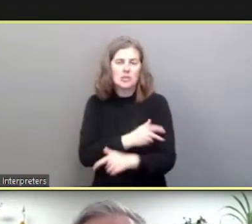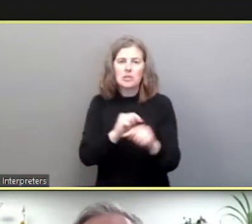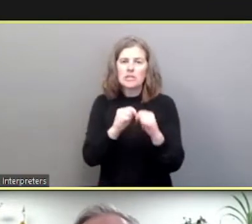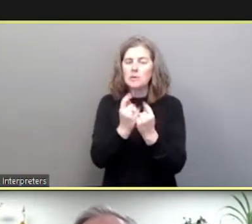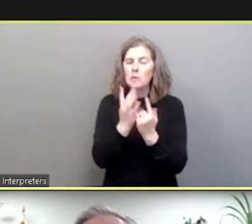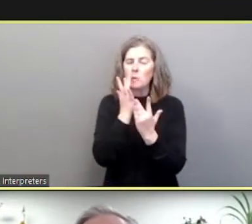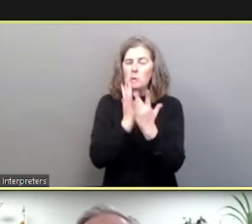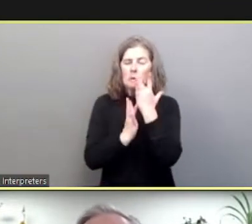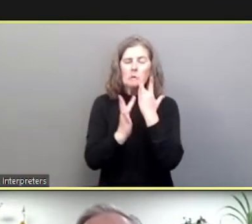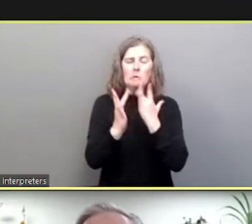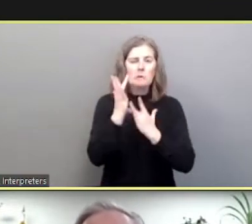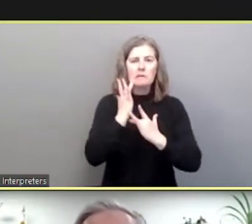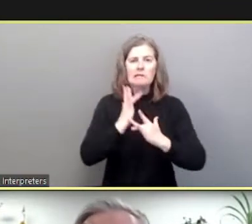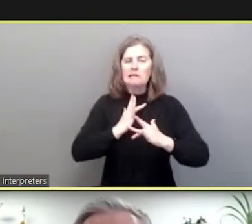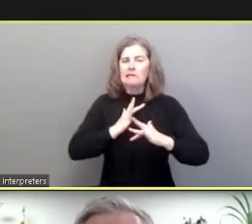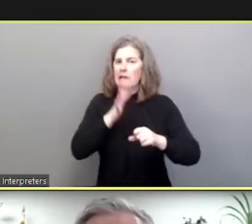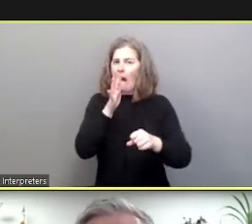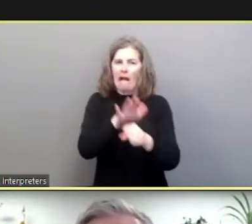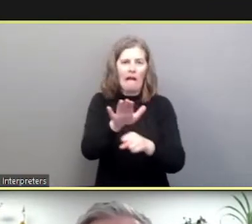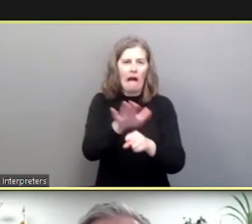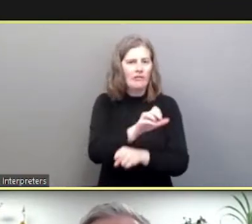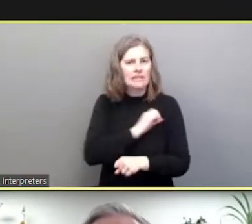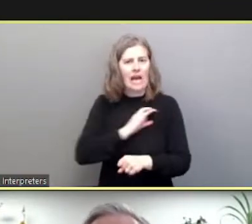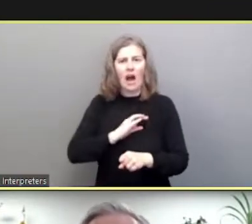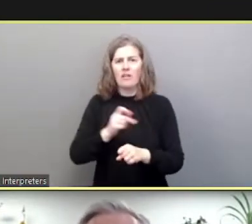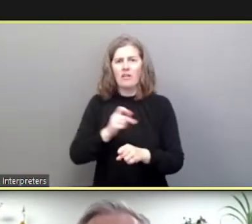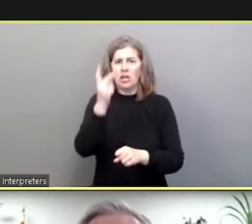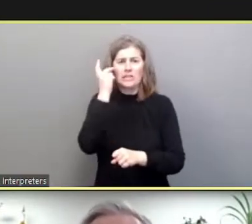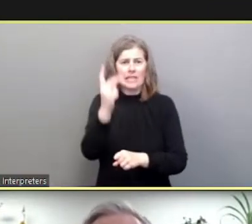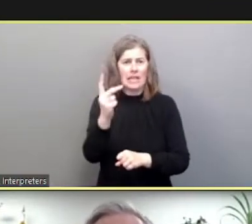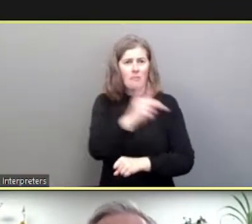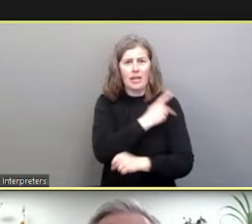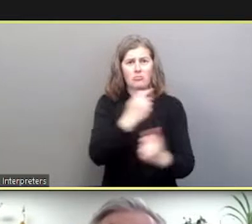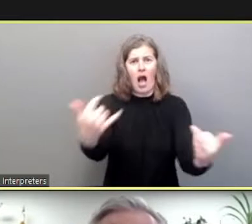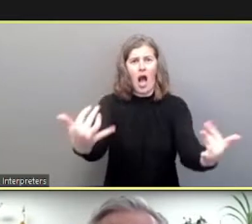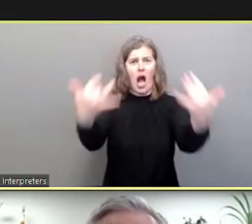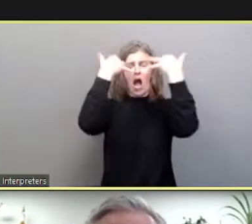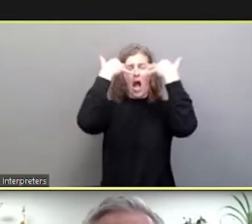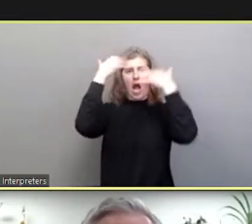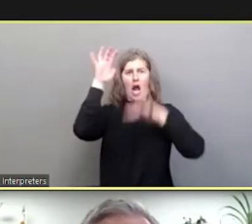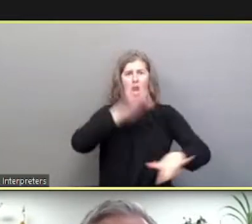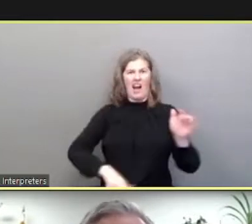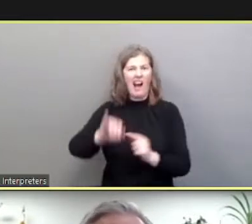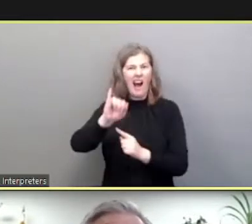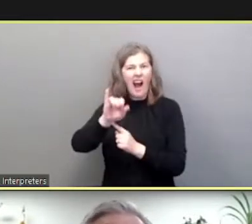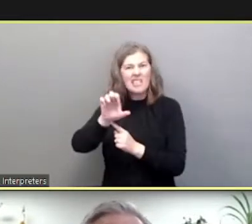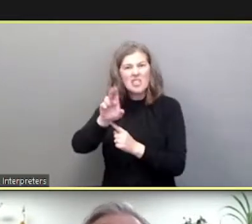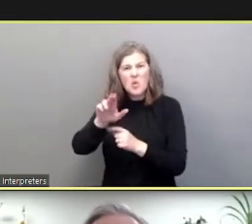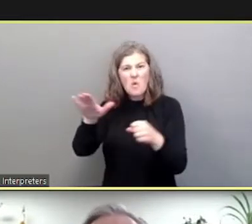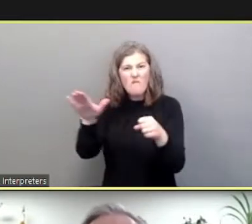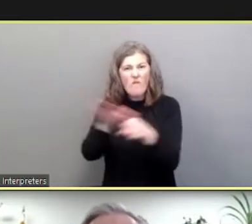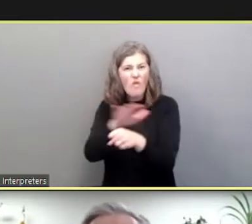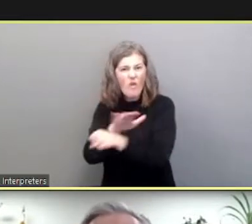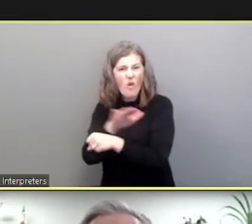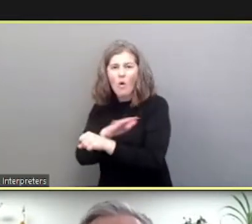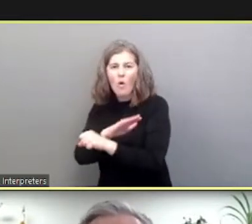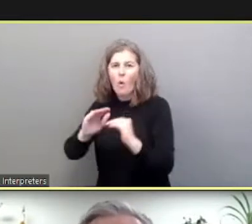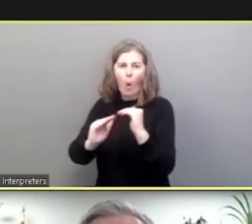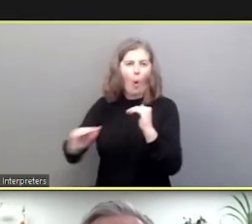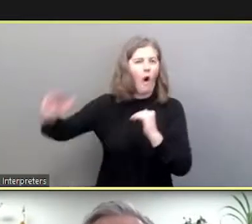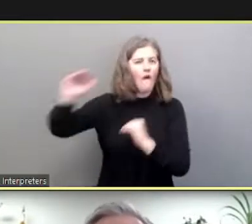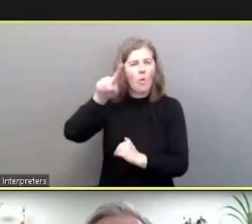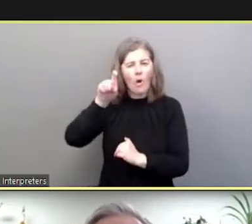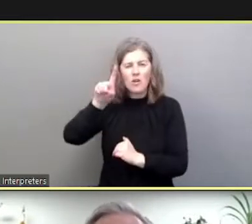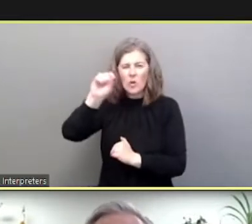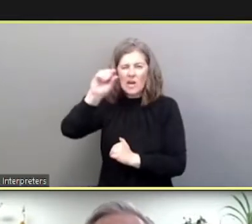thin, and they are seeing way more patients than they thought possible. ICU occupancy rates are over